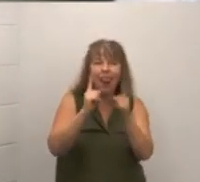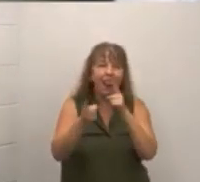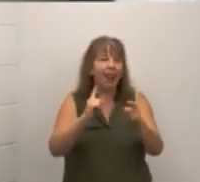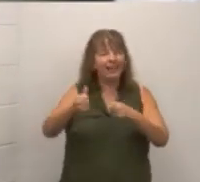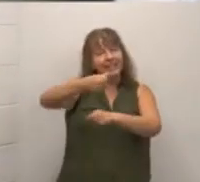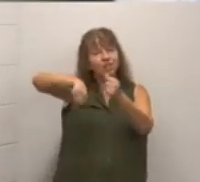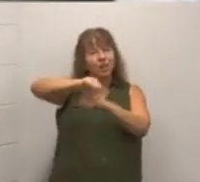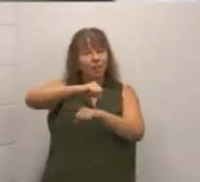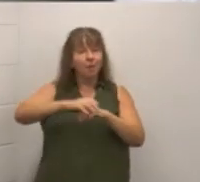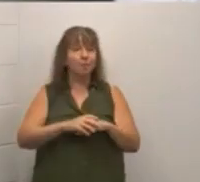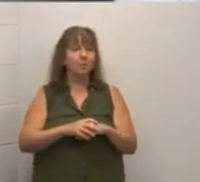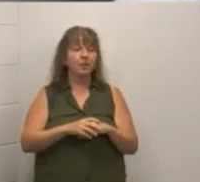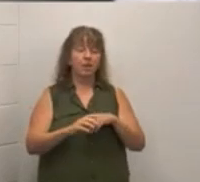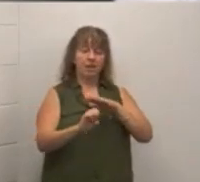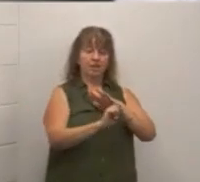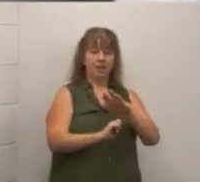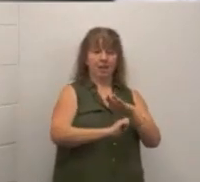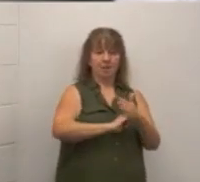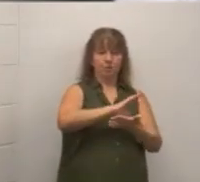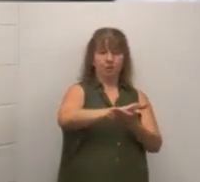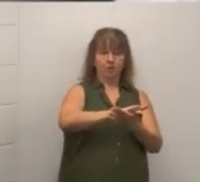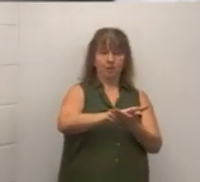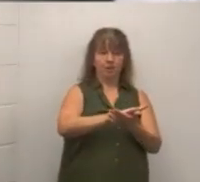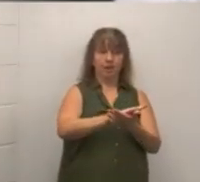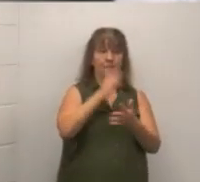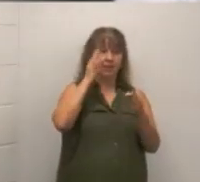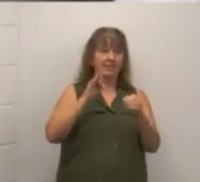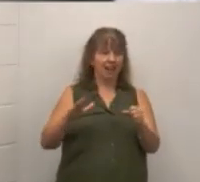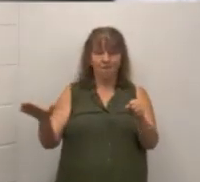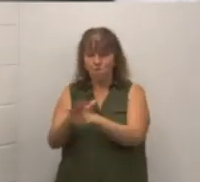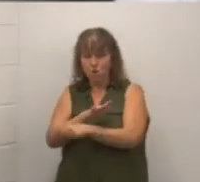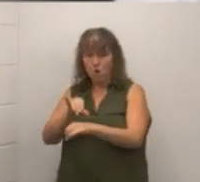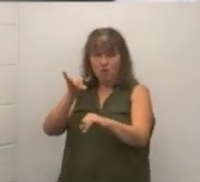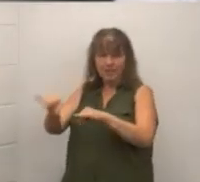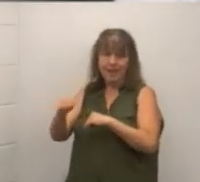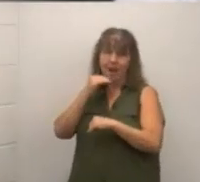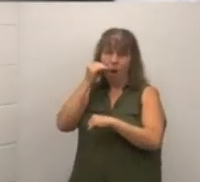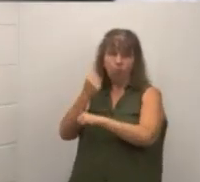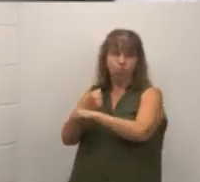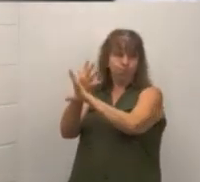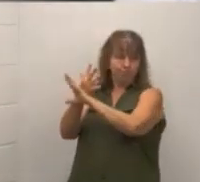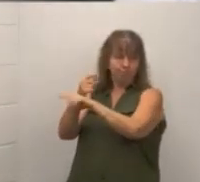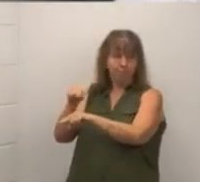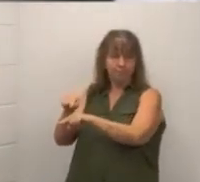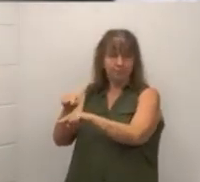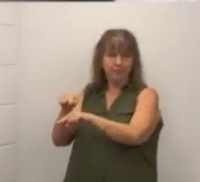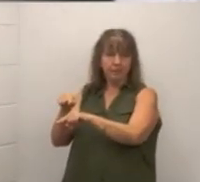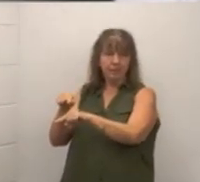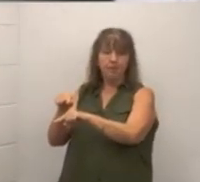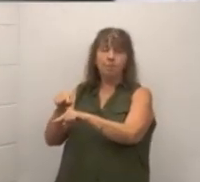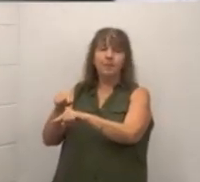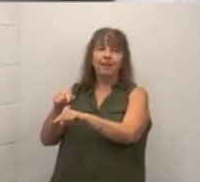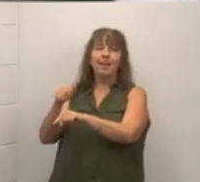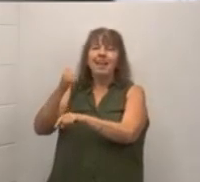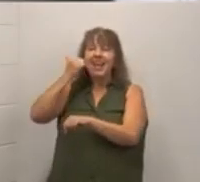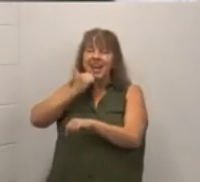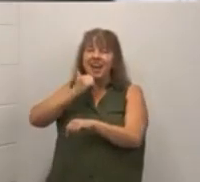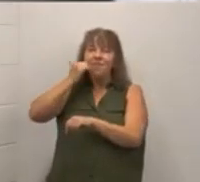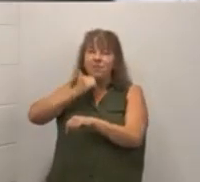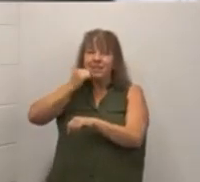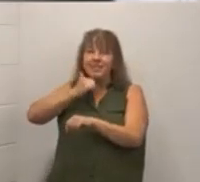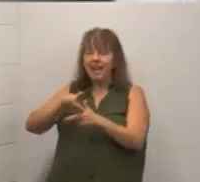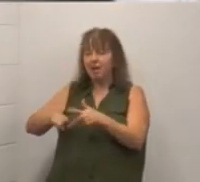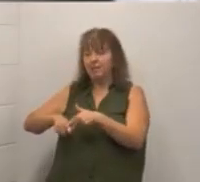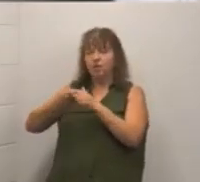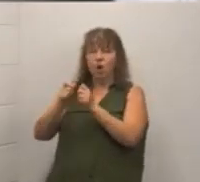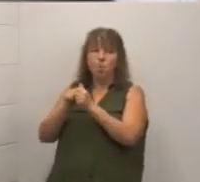elementary level, for families who are choosing the full-time remote option for their children, we have said that every single day, the day will start